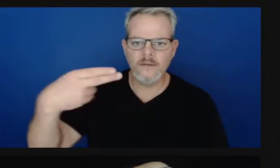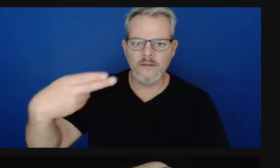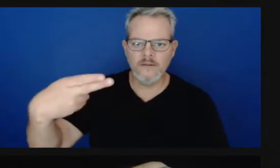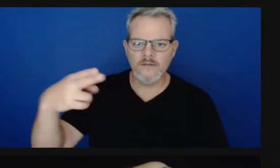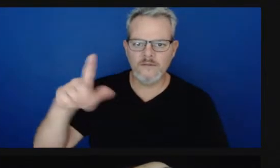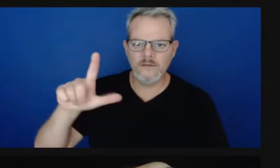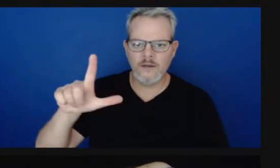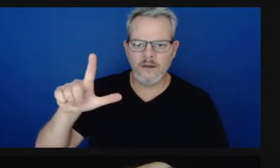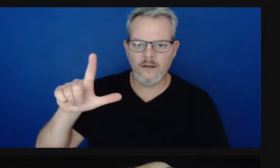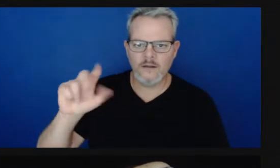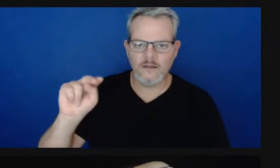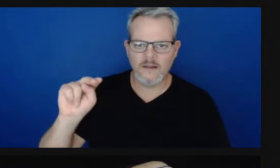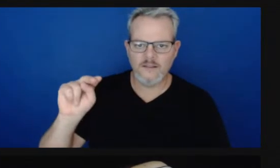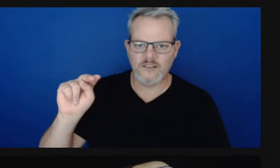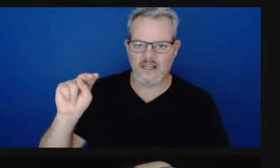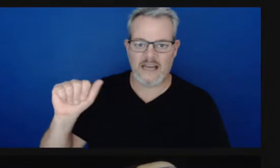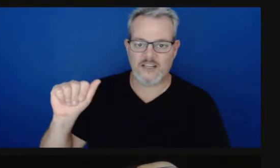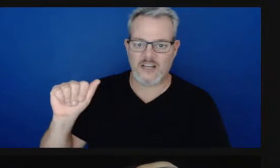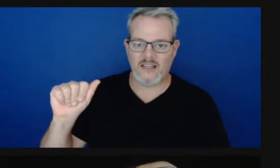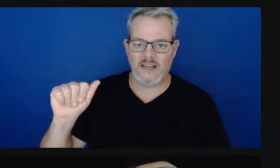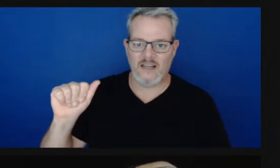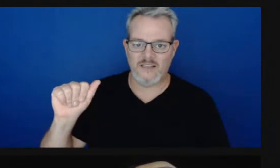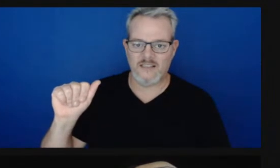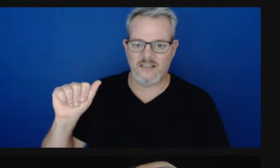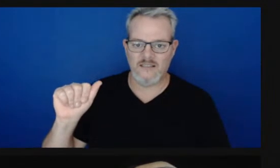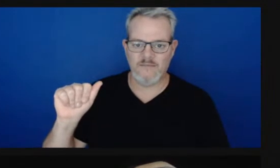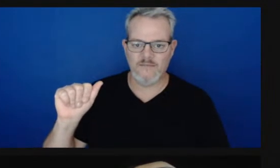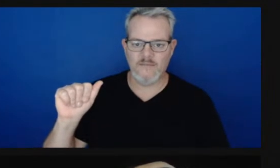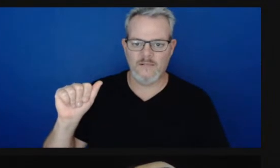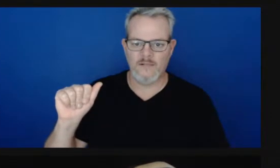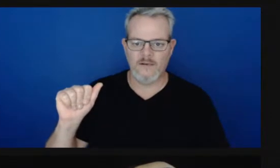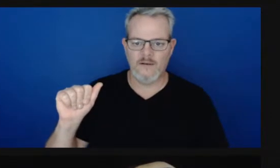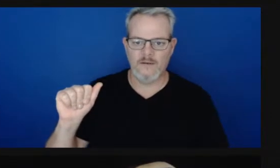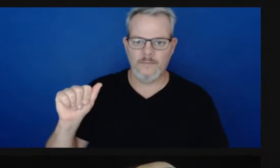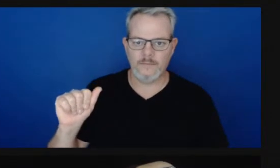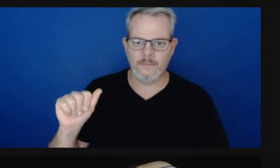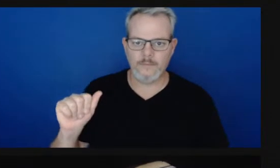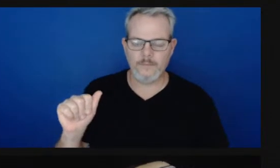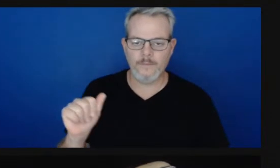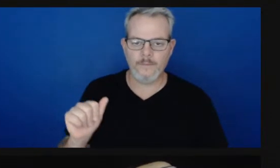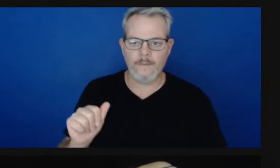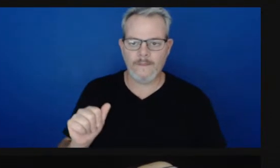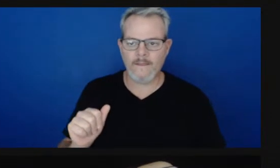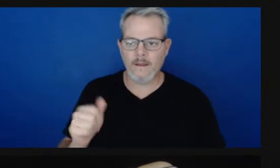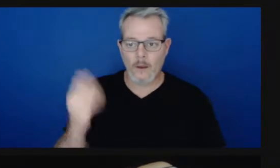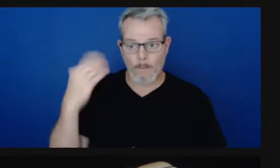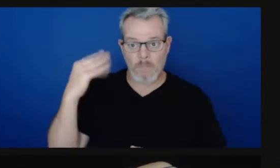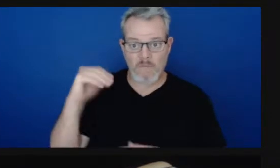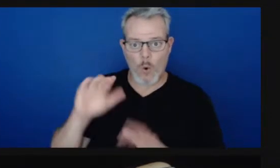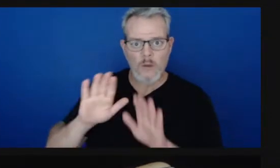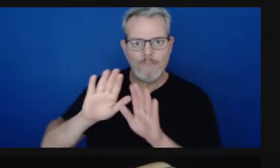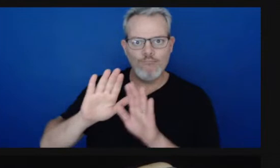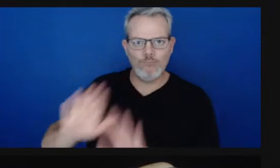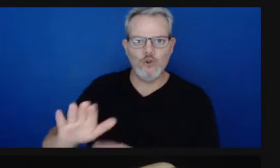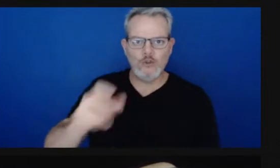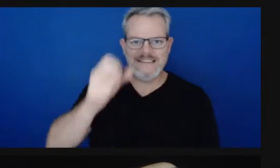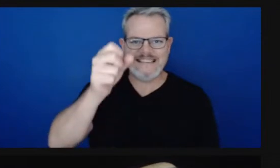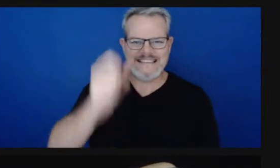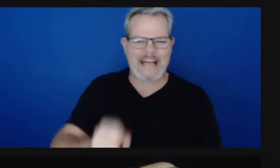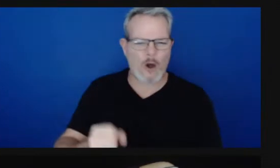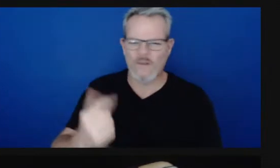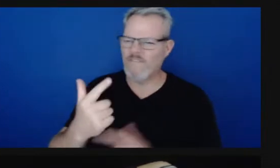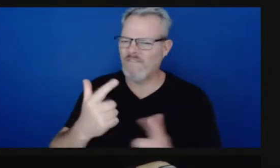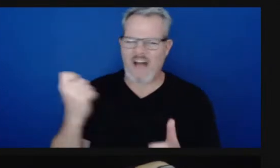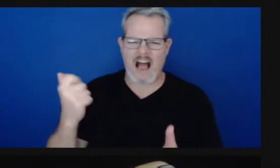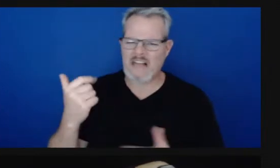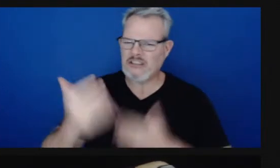still being pushed to the east significantly. It was being pushed to the south really fast. Here's a south